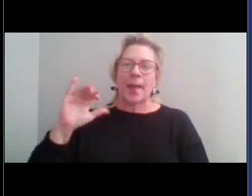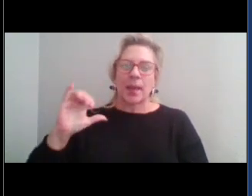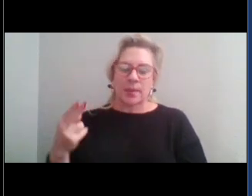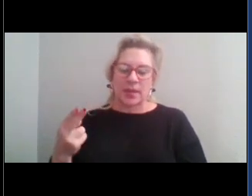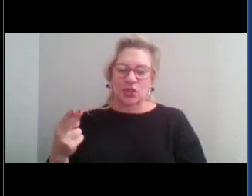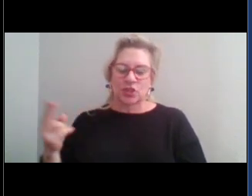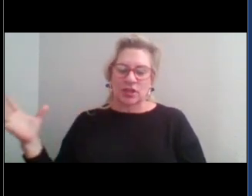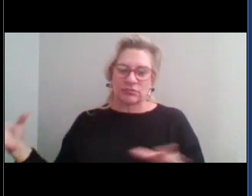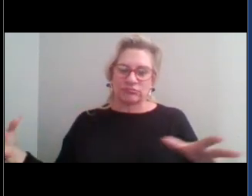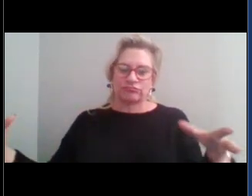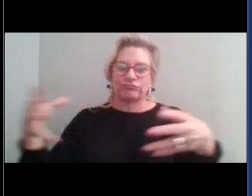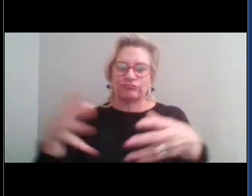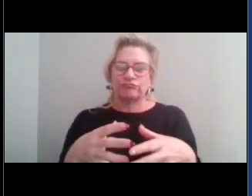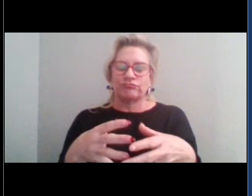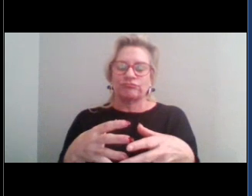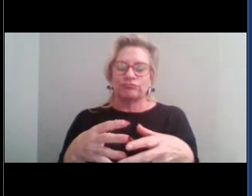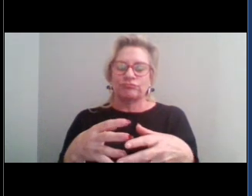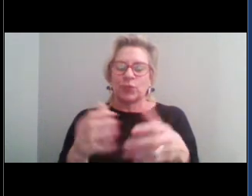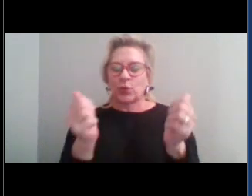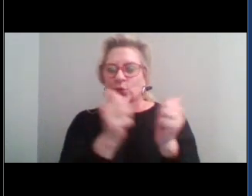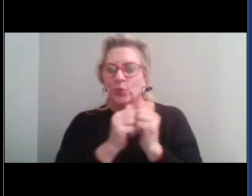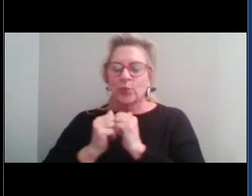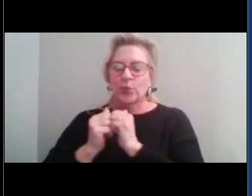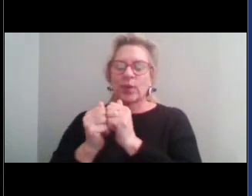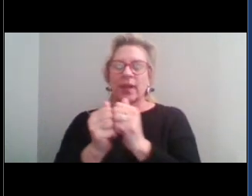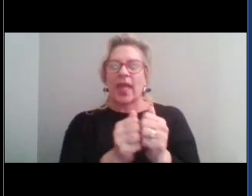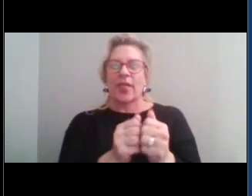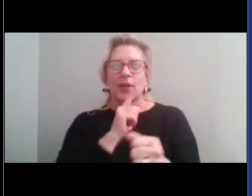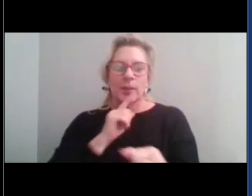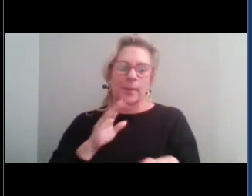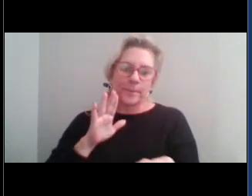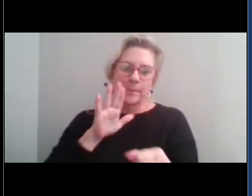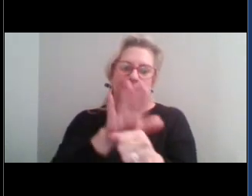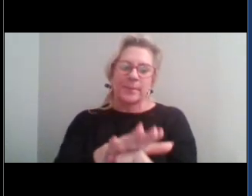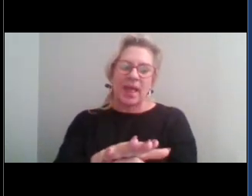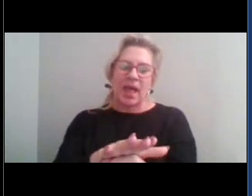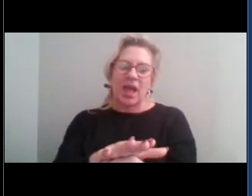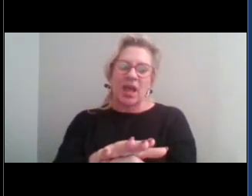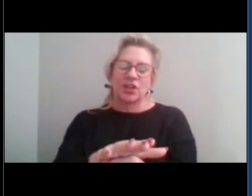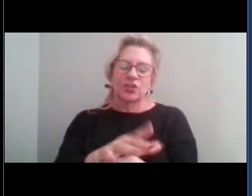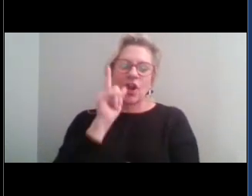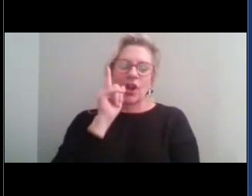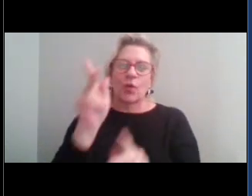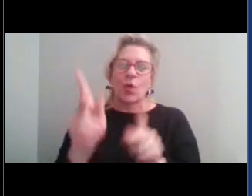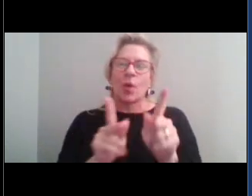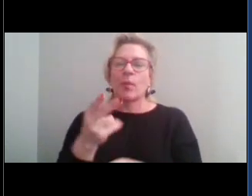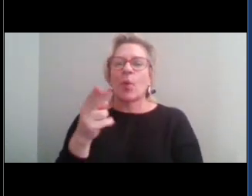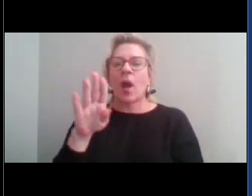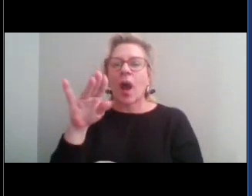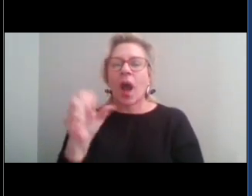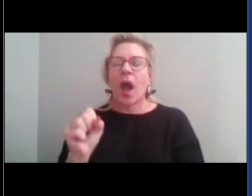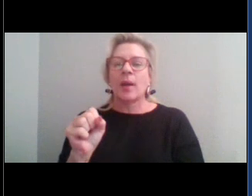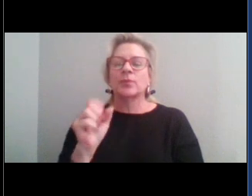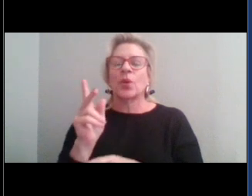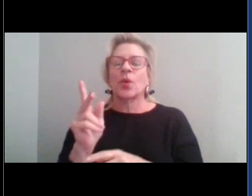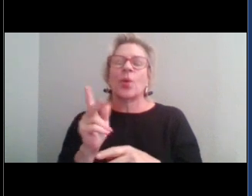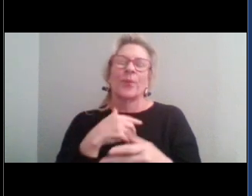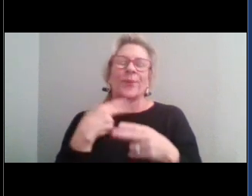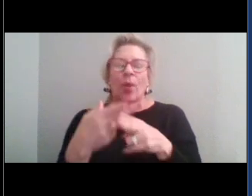historic pledge to make sure underutilized businesses, or hubs, as we call